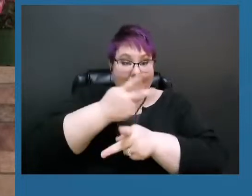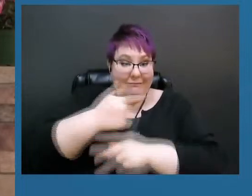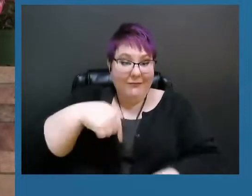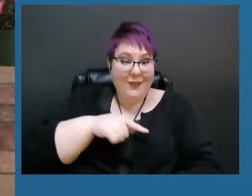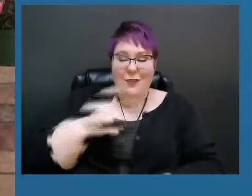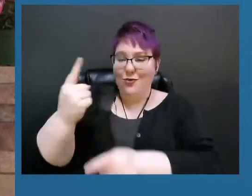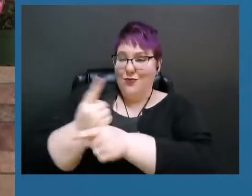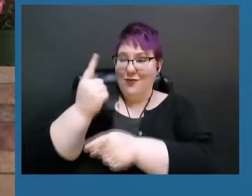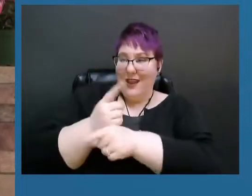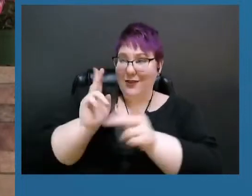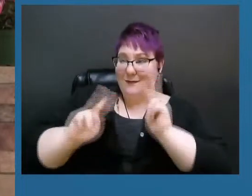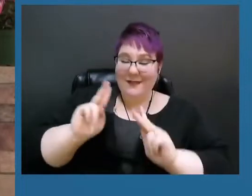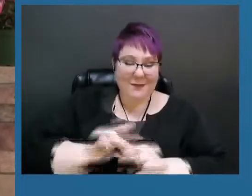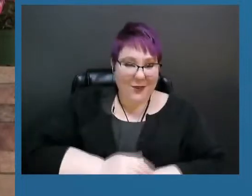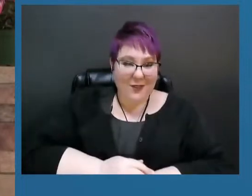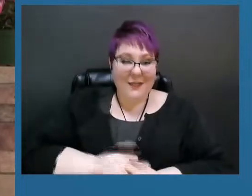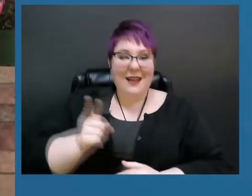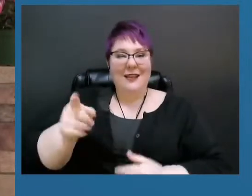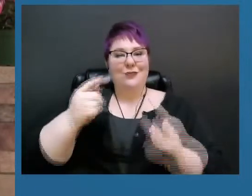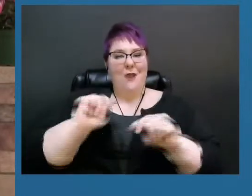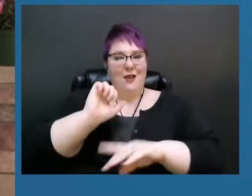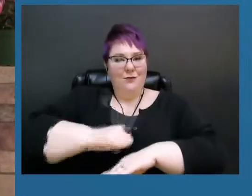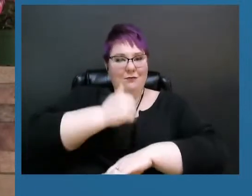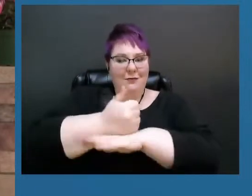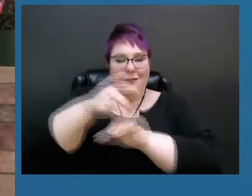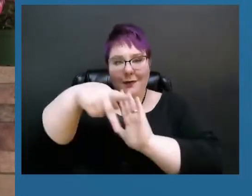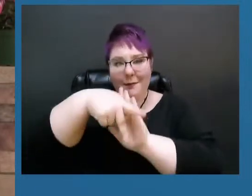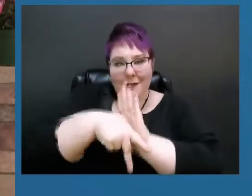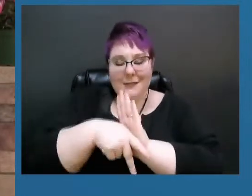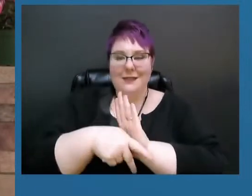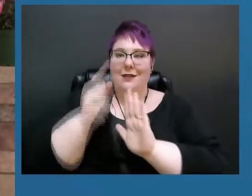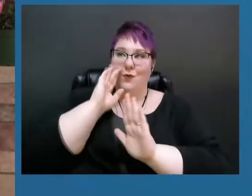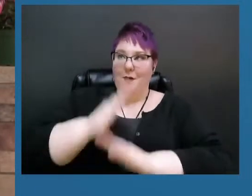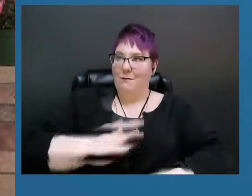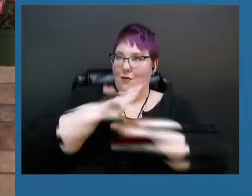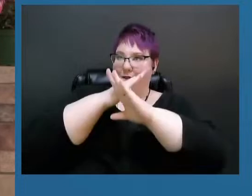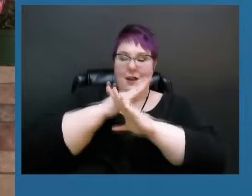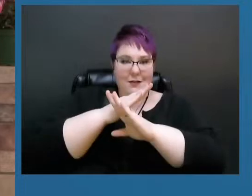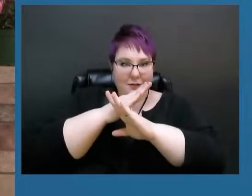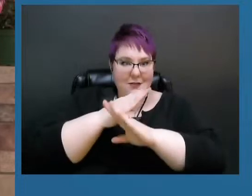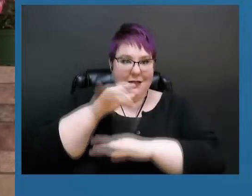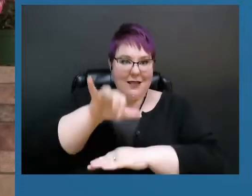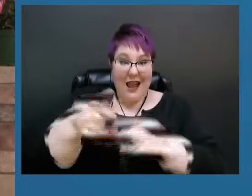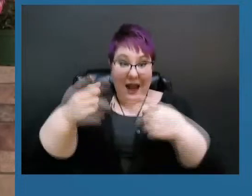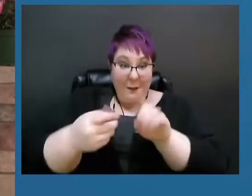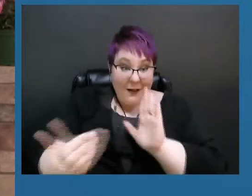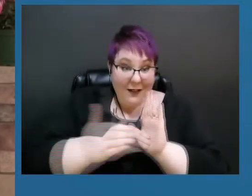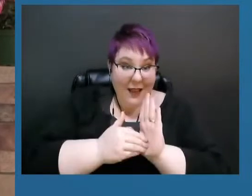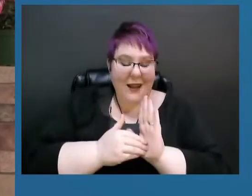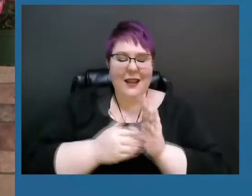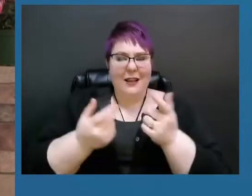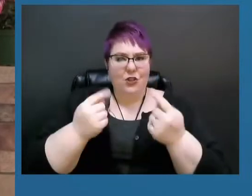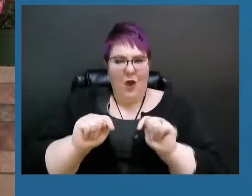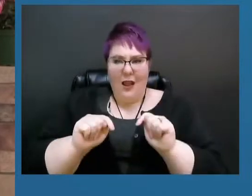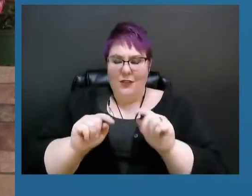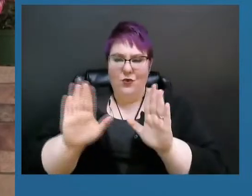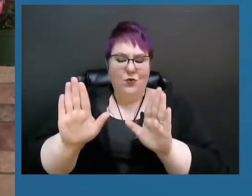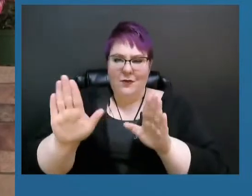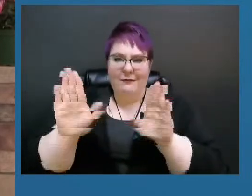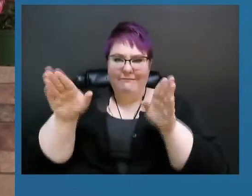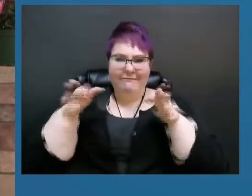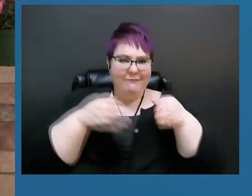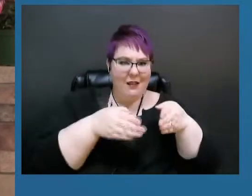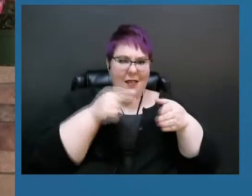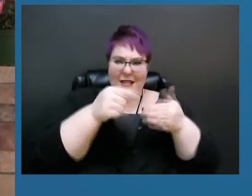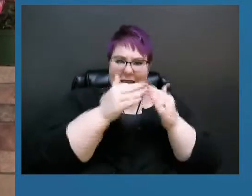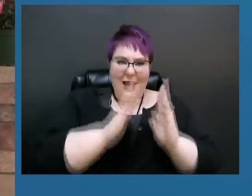trying to put policies into place to prevent things like this from happening and getting back to a time where not so long ago, these houses were not